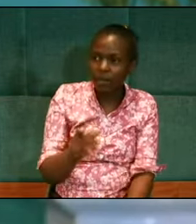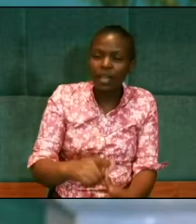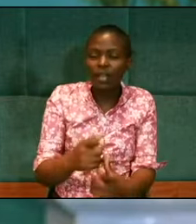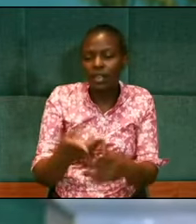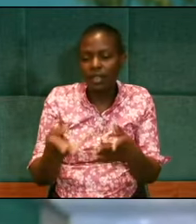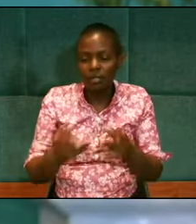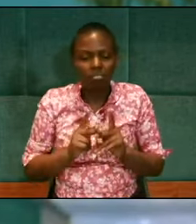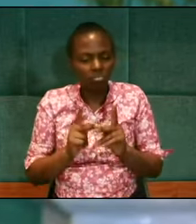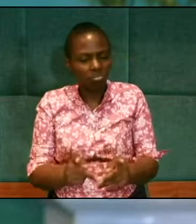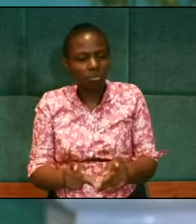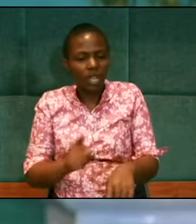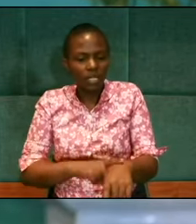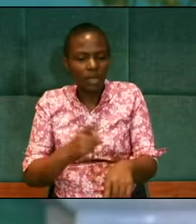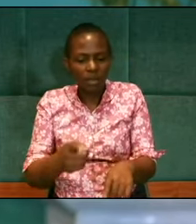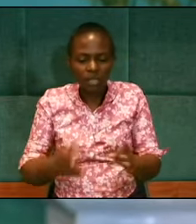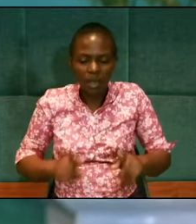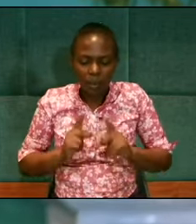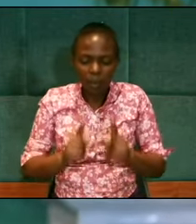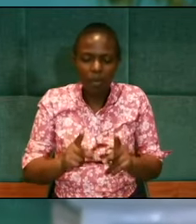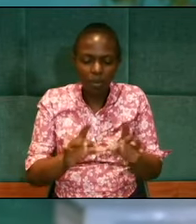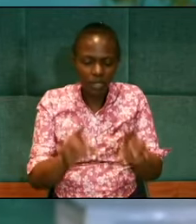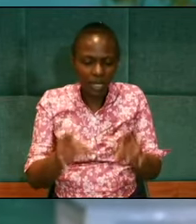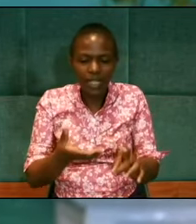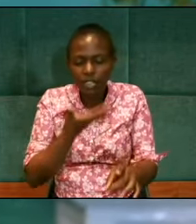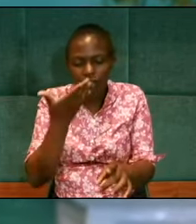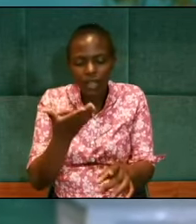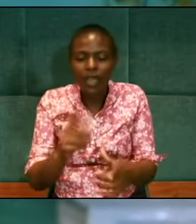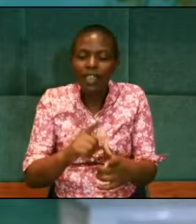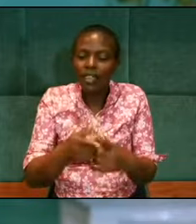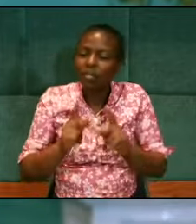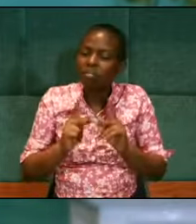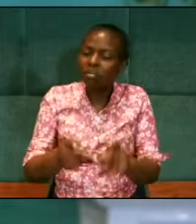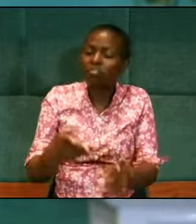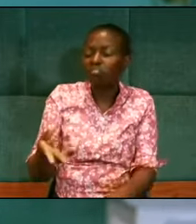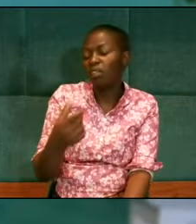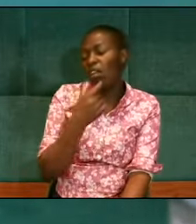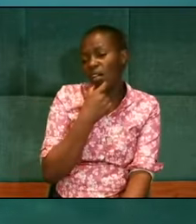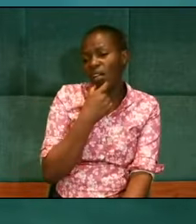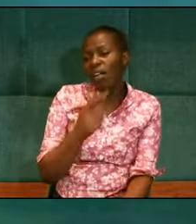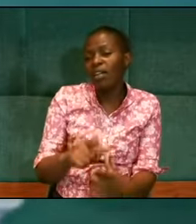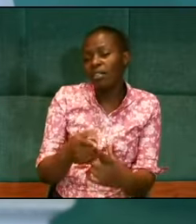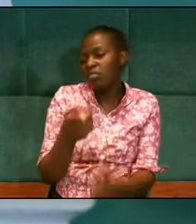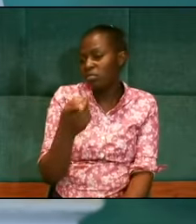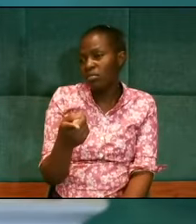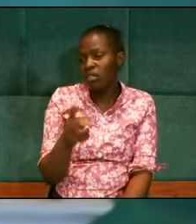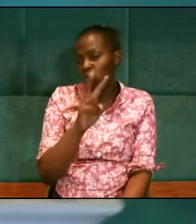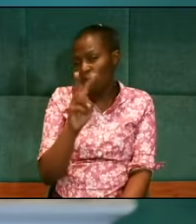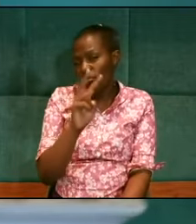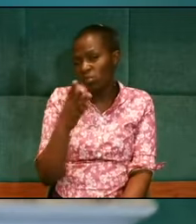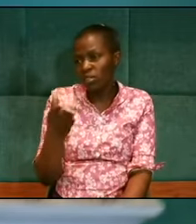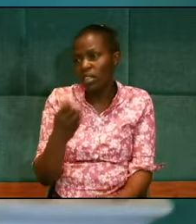laughing. They don't know the details. Watch the vow. Number